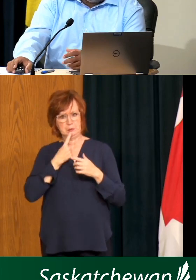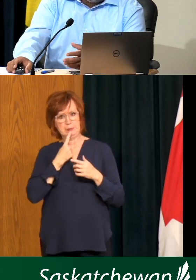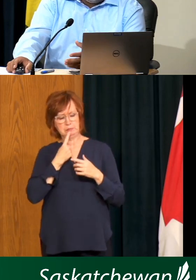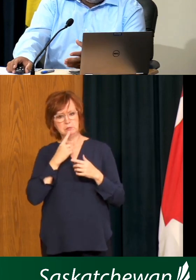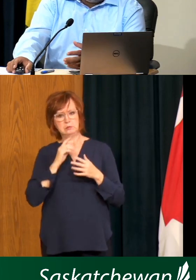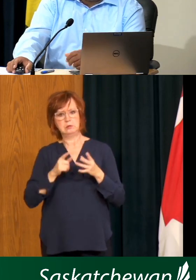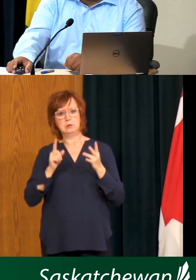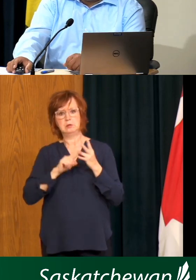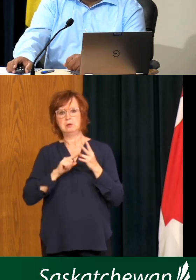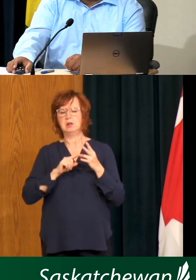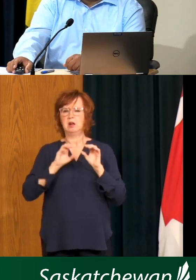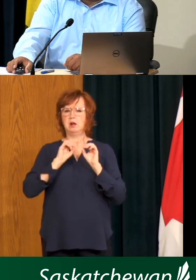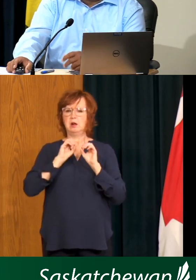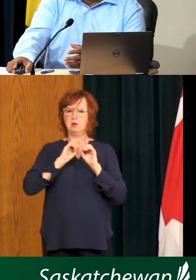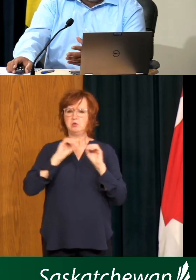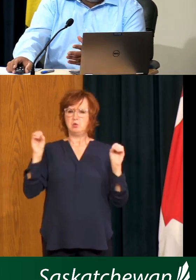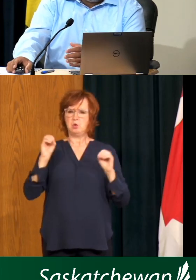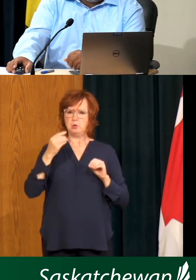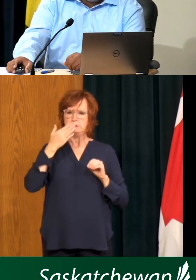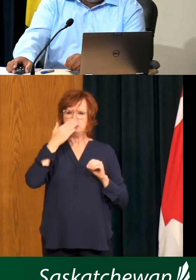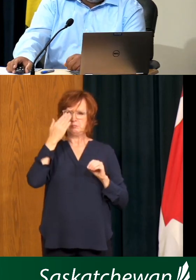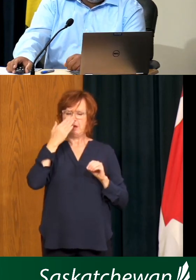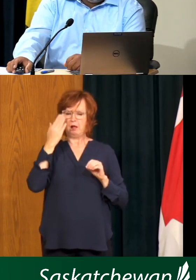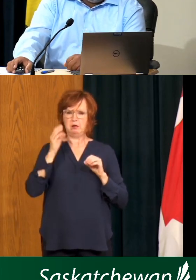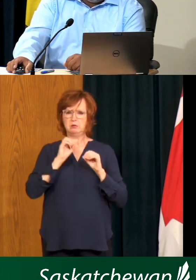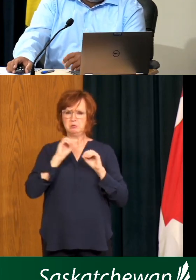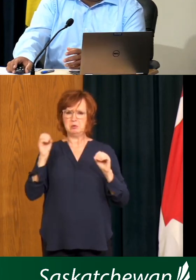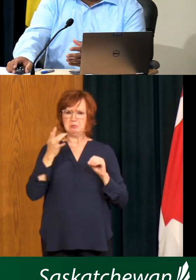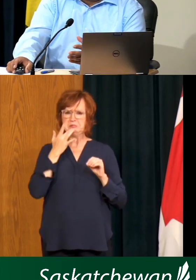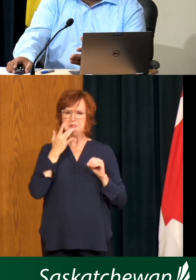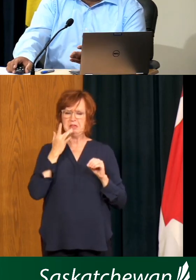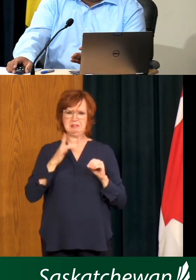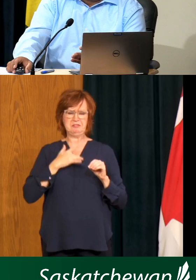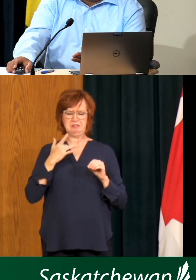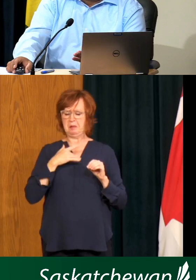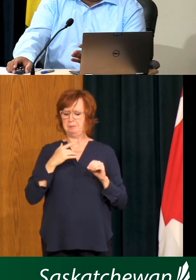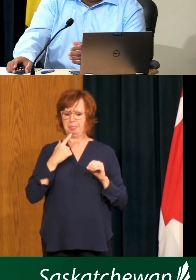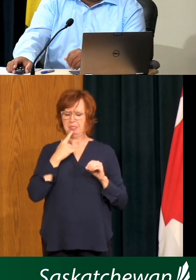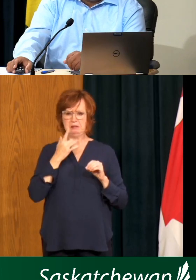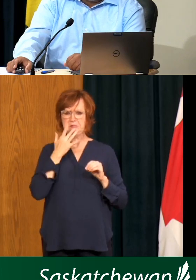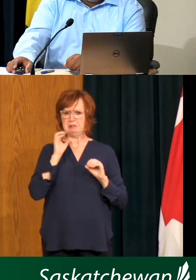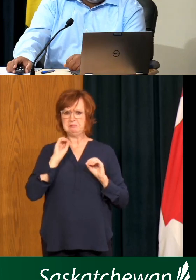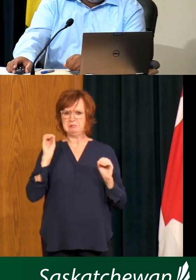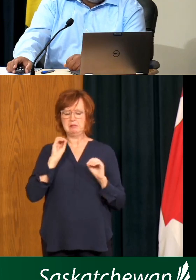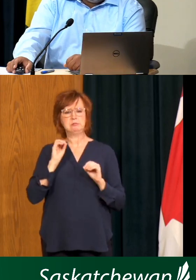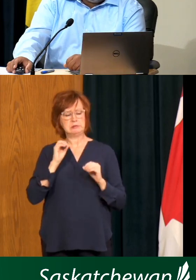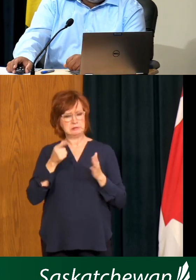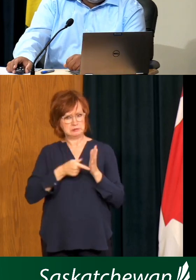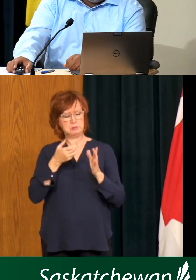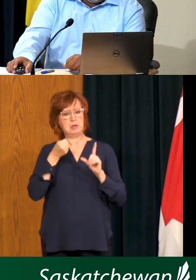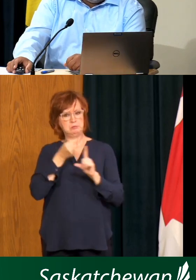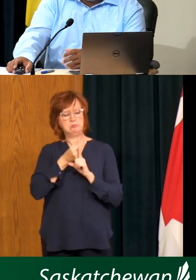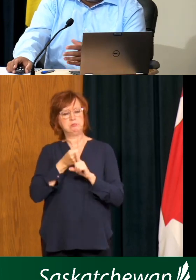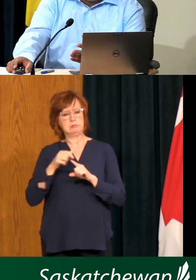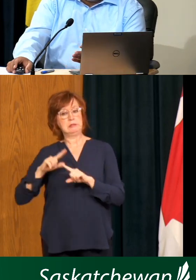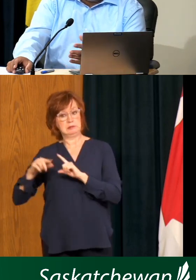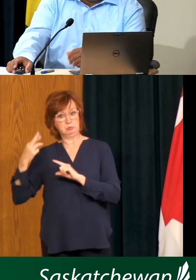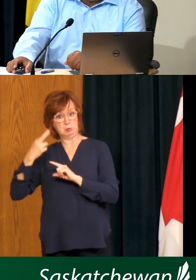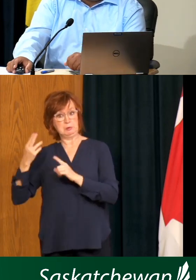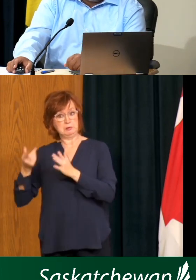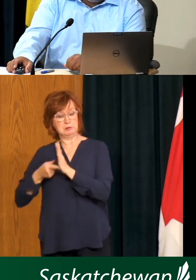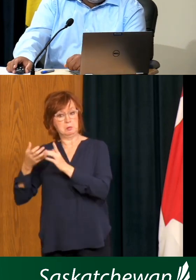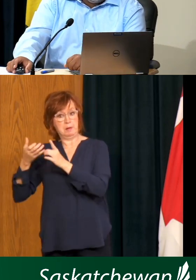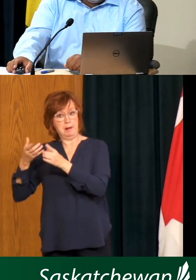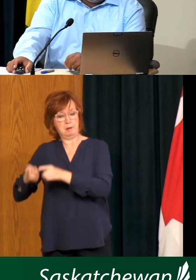taste, which we have seen in about 16%. It's been reported quite widely. But obviously, loss of smell and taste can happen due to many other reasons, even